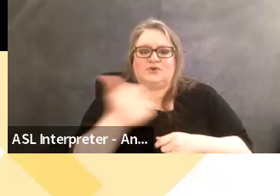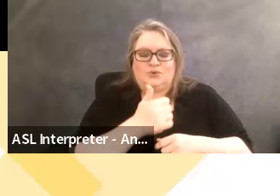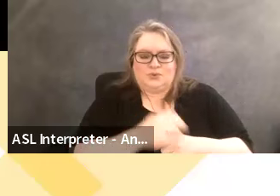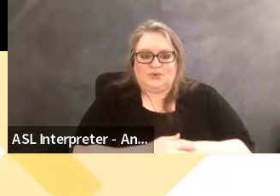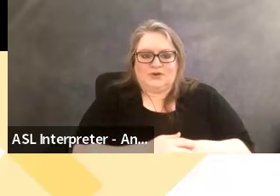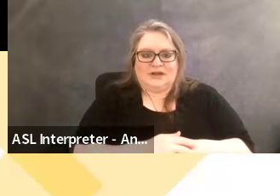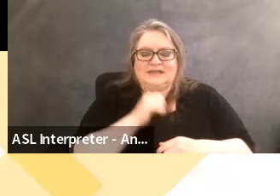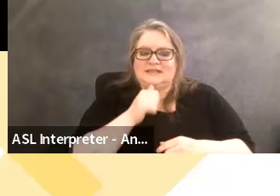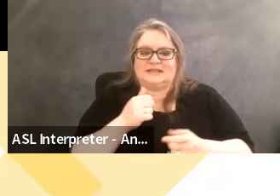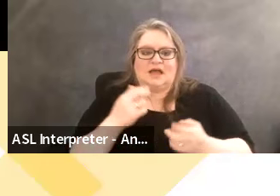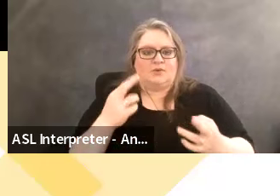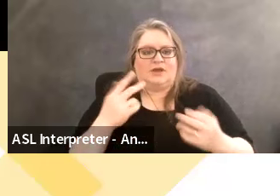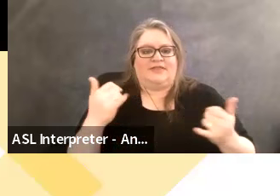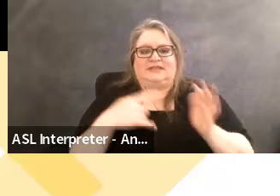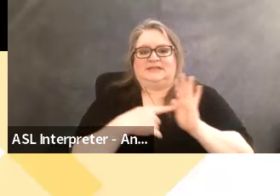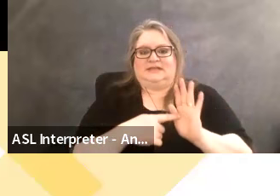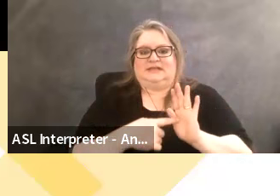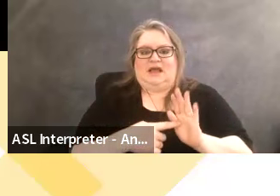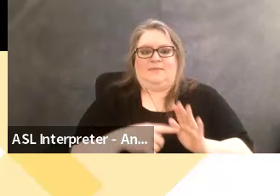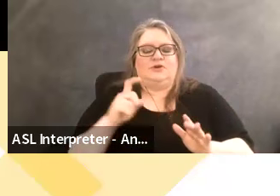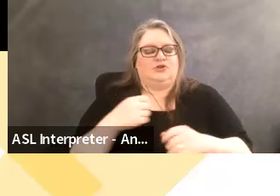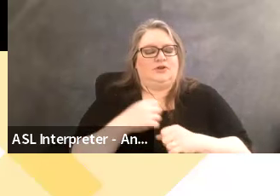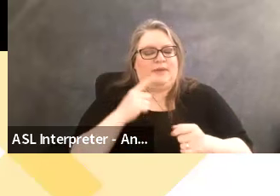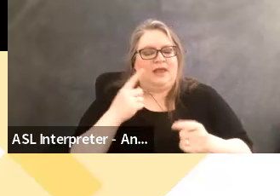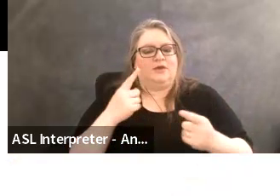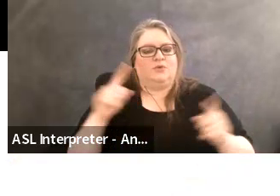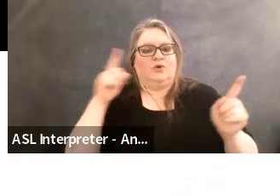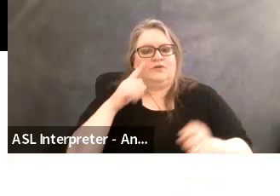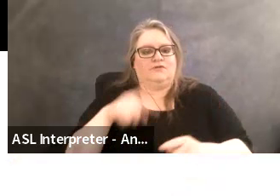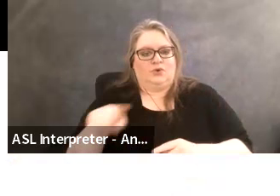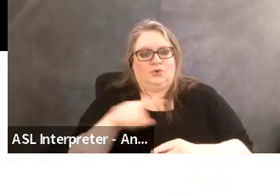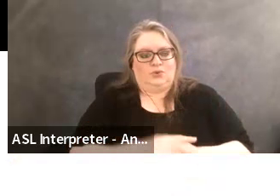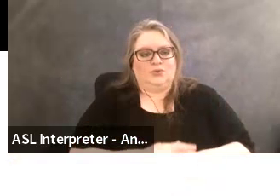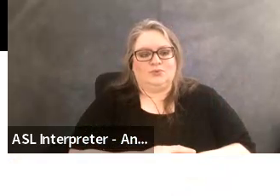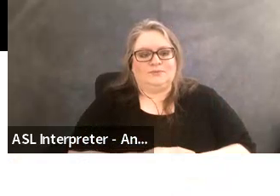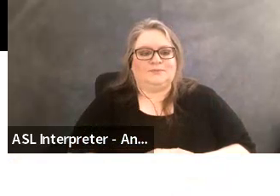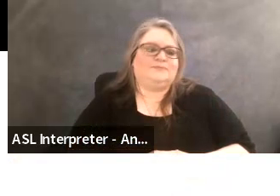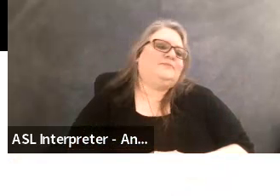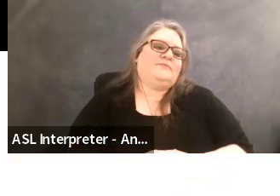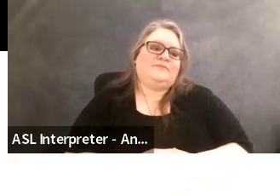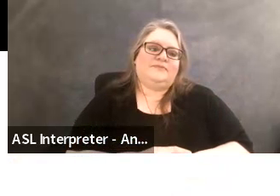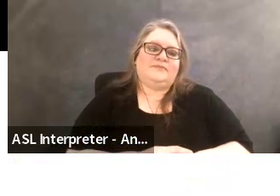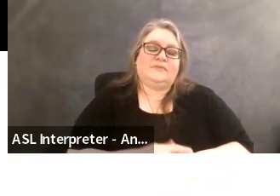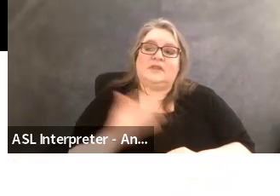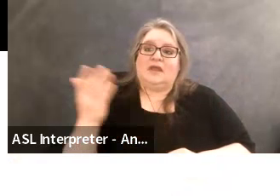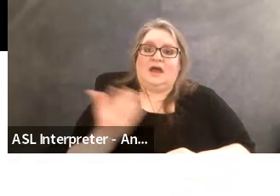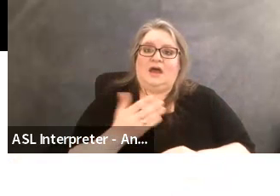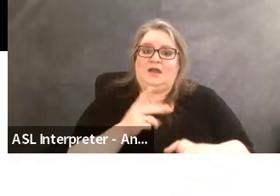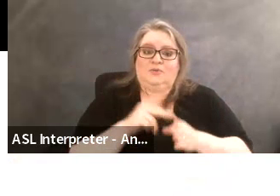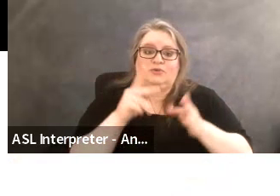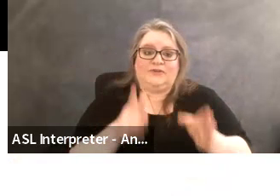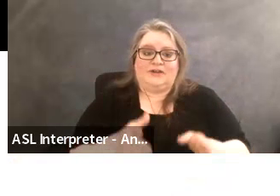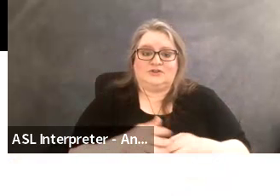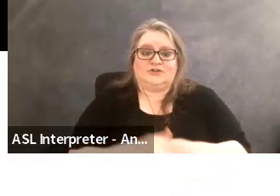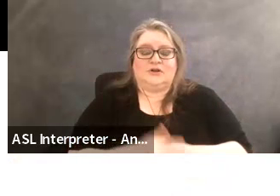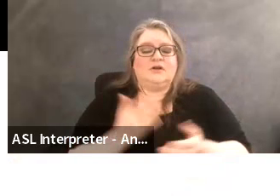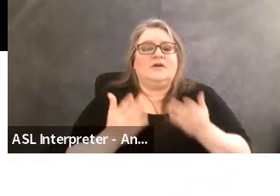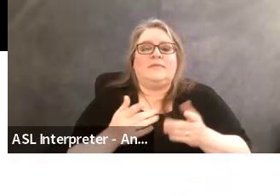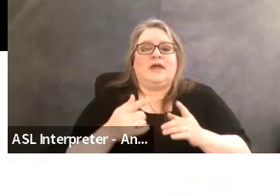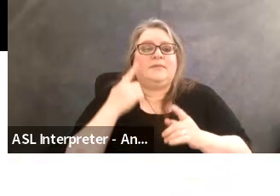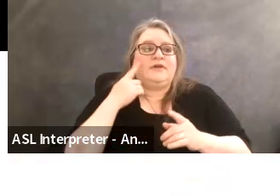recommendation. This is an example. You should make it work for you. You should be hiring professionals, maybe for